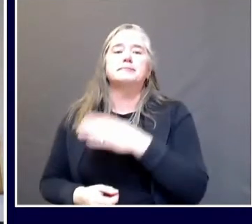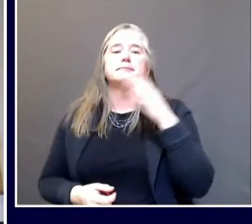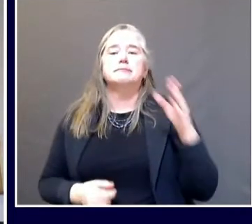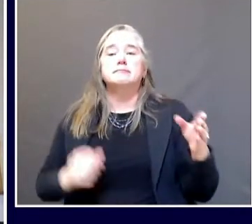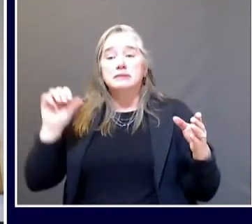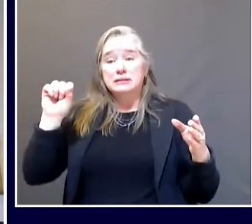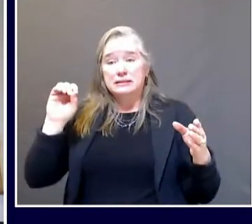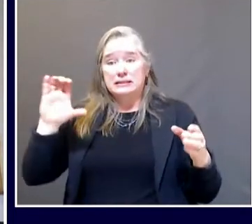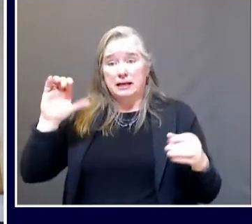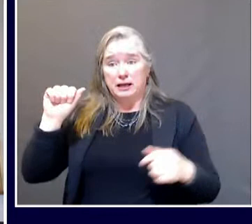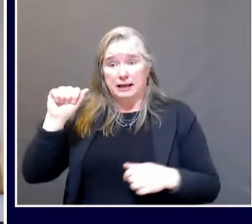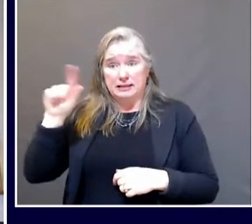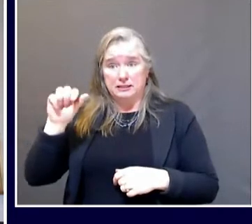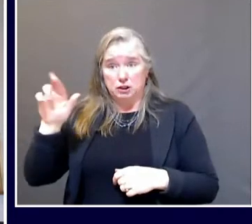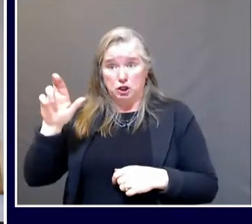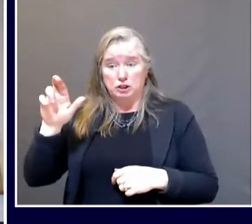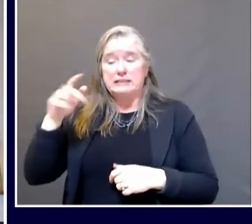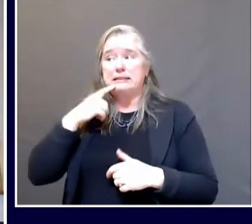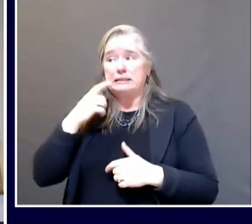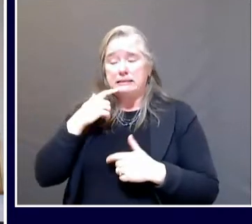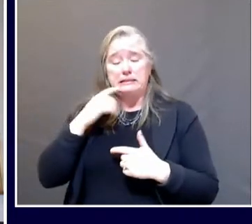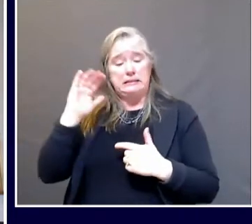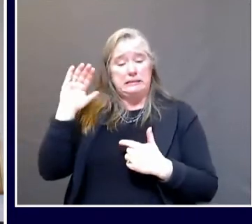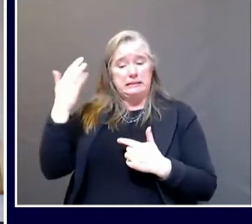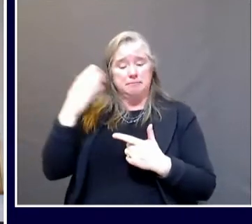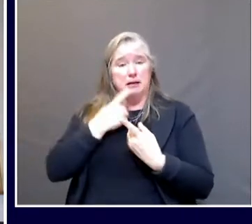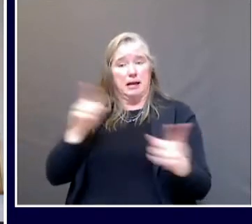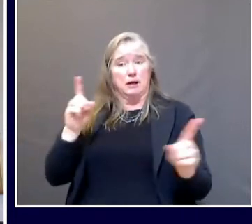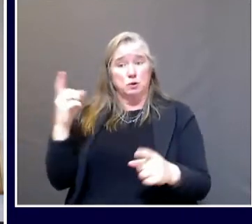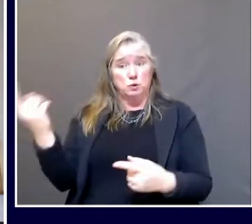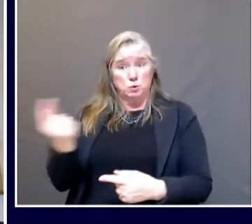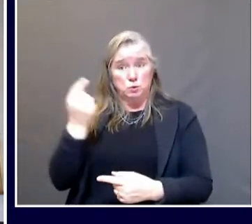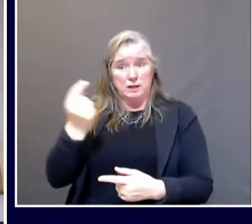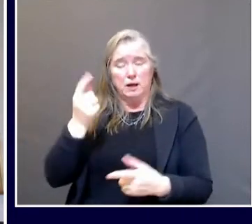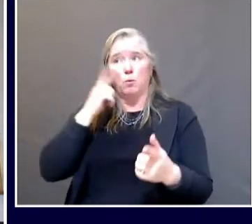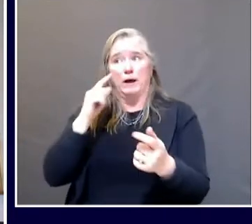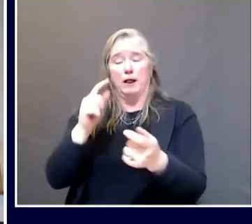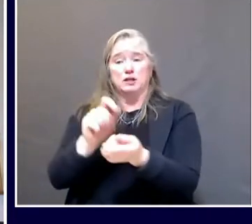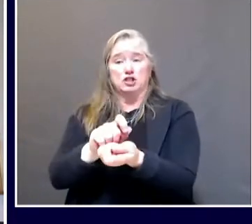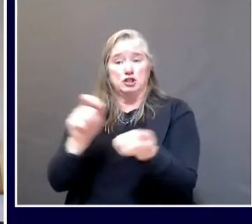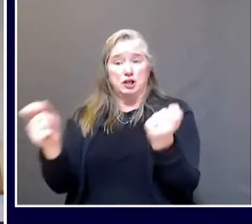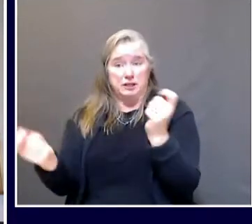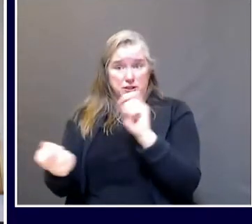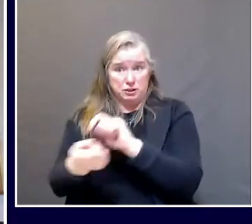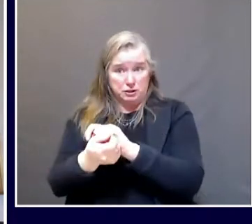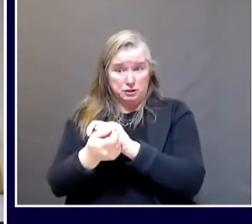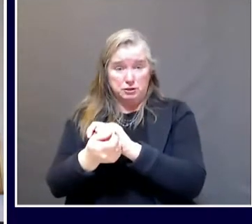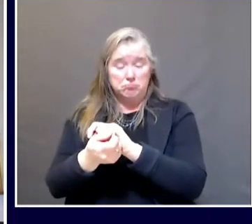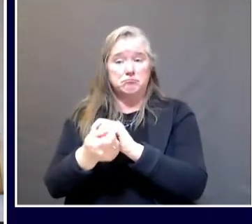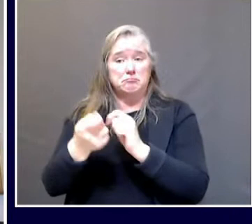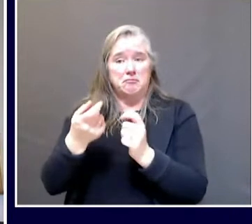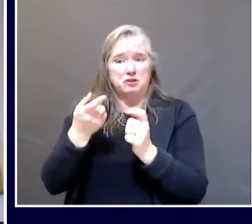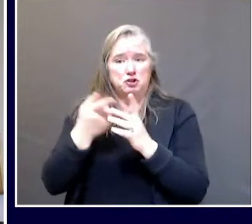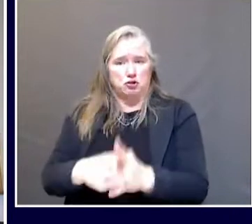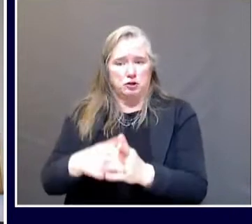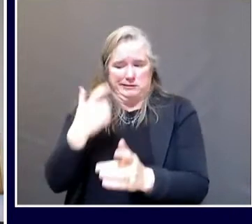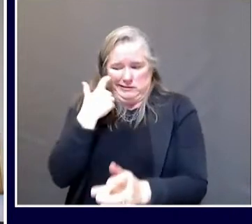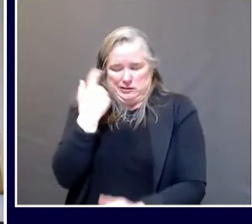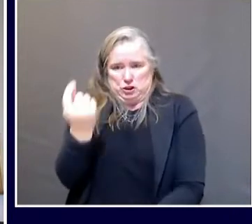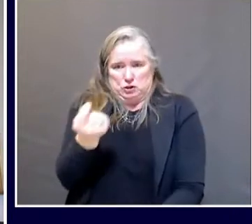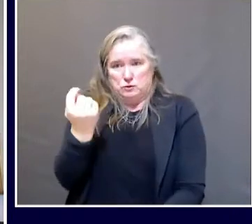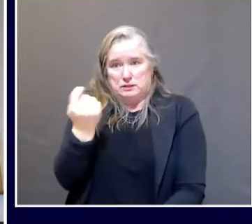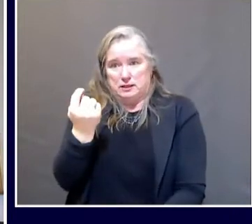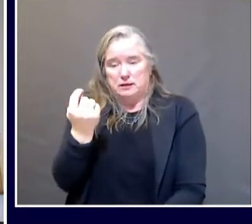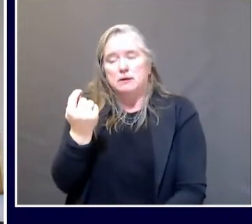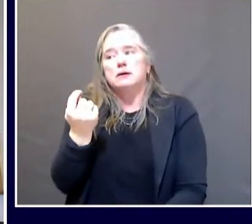he would be making or had made as of that announcement. It appears that this change was made some time